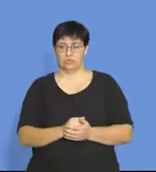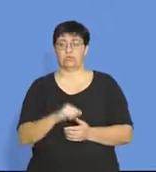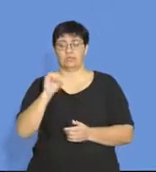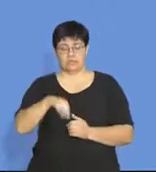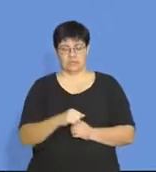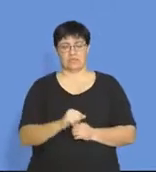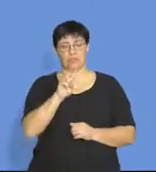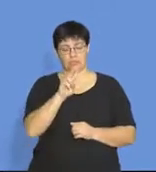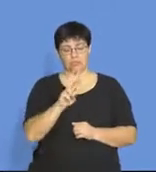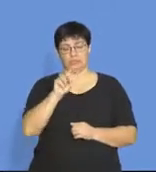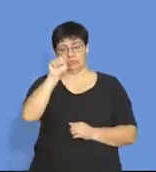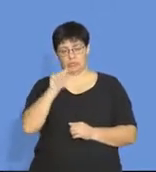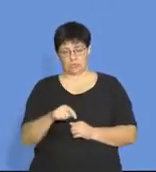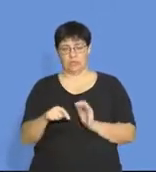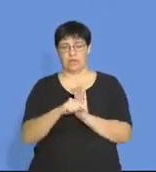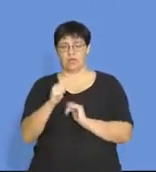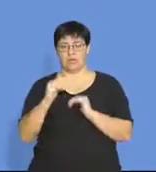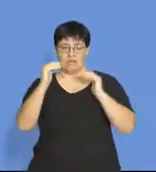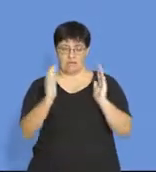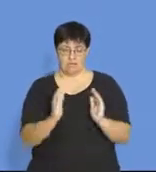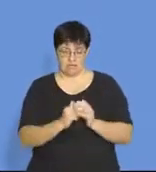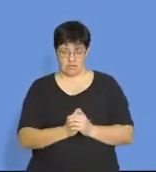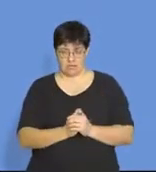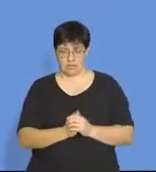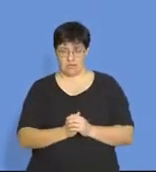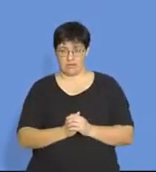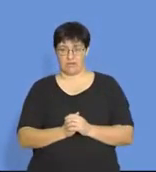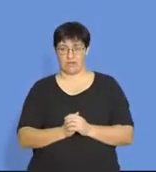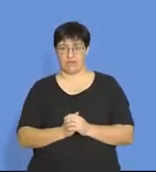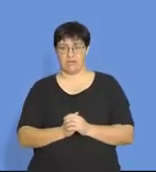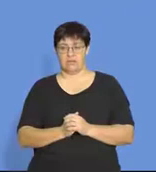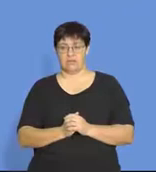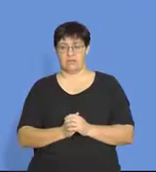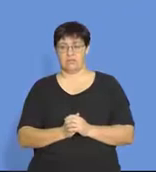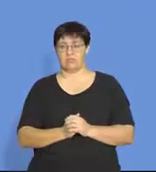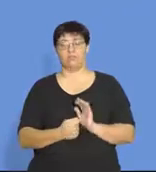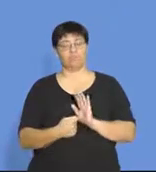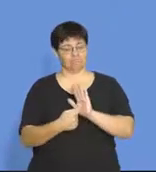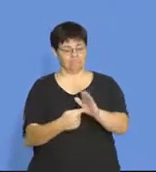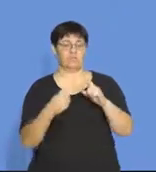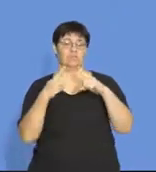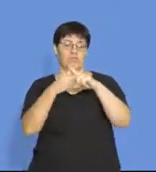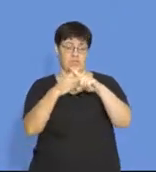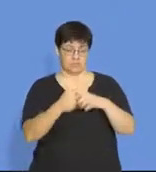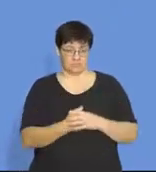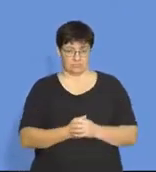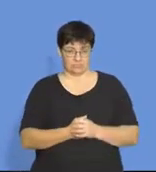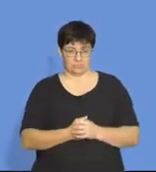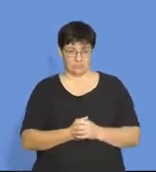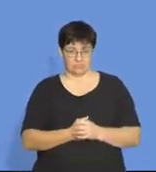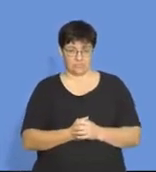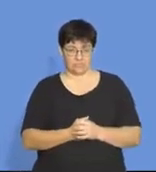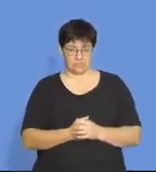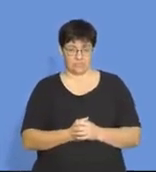1. So yes, this is actually 2 and minus 1, which is the point of intersection of